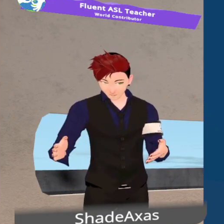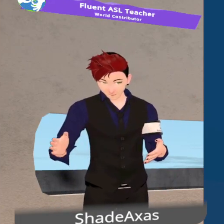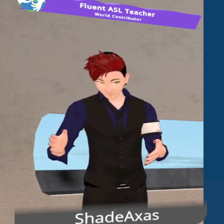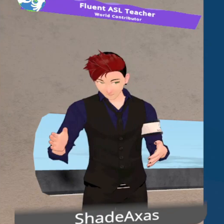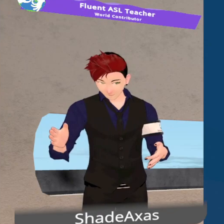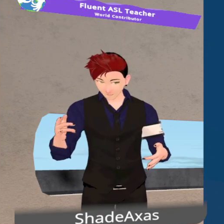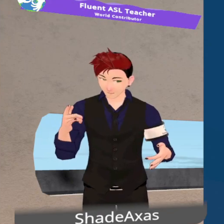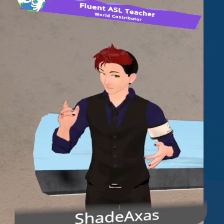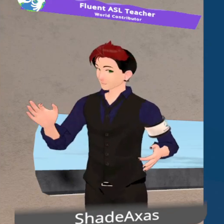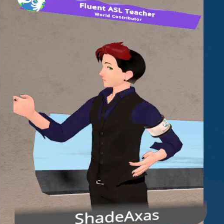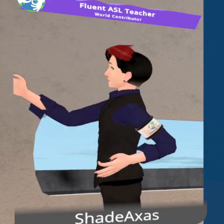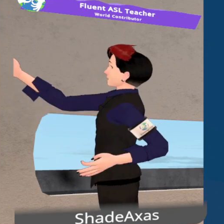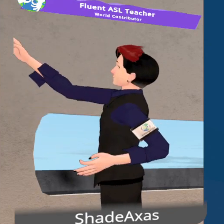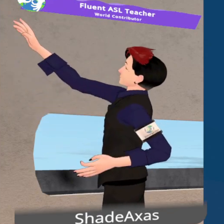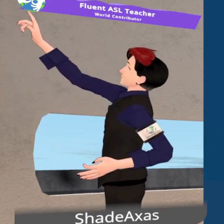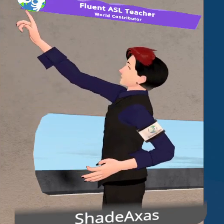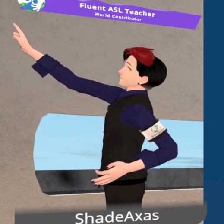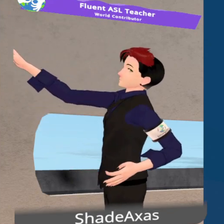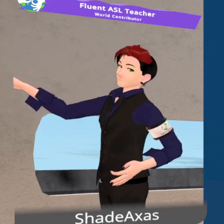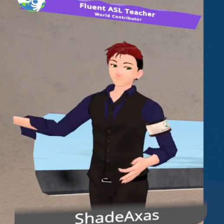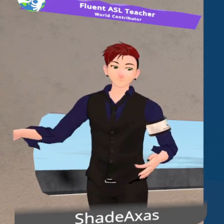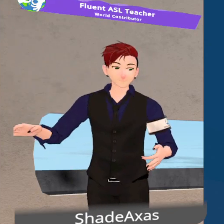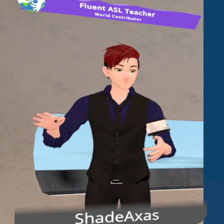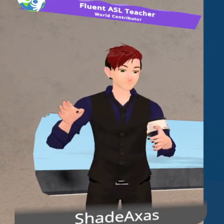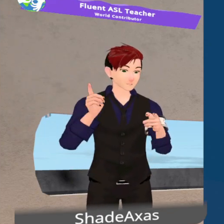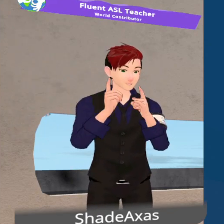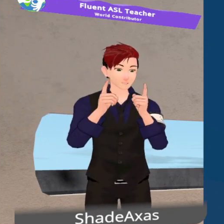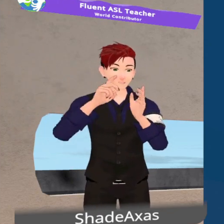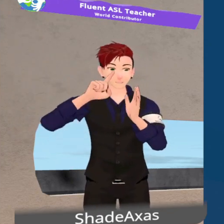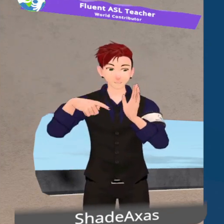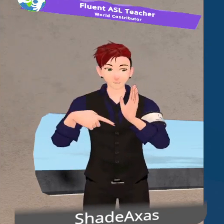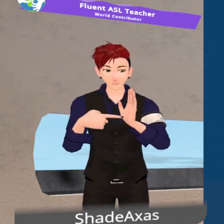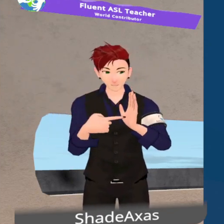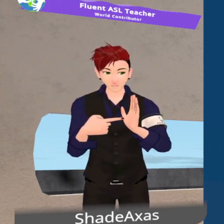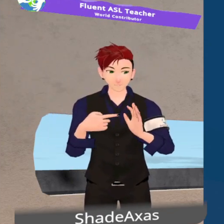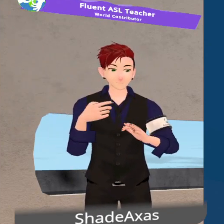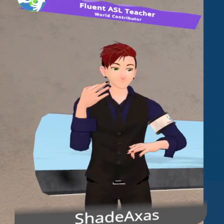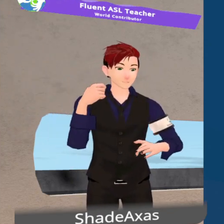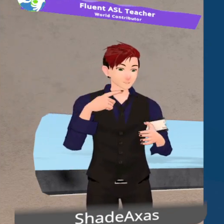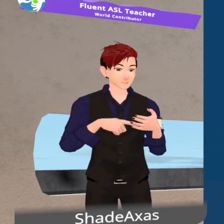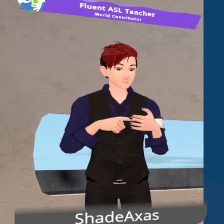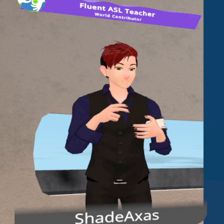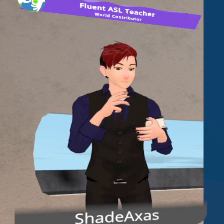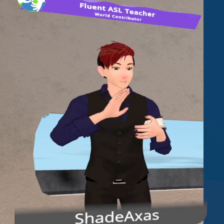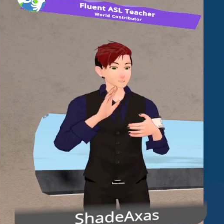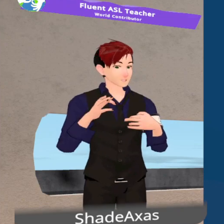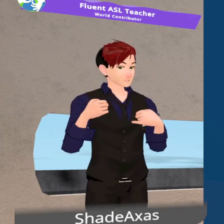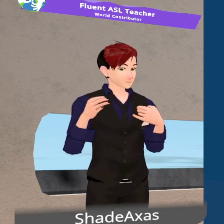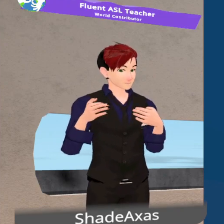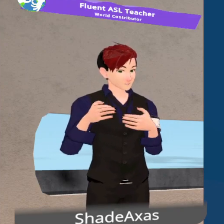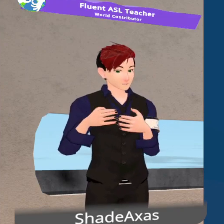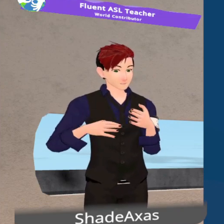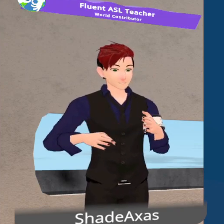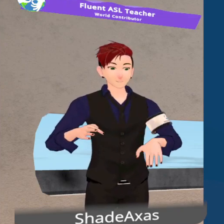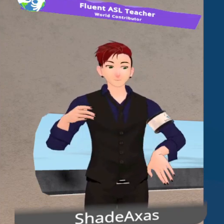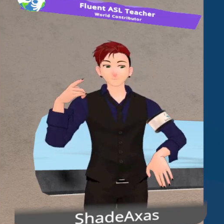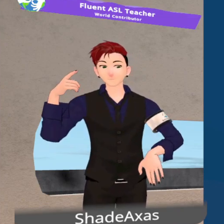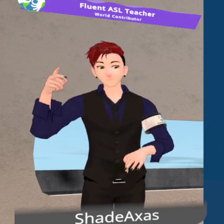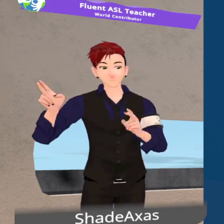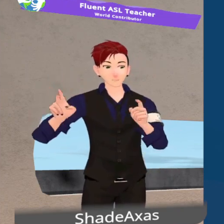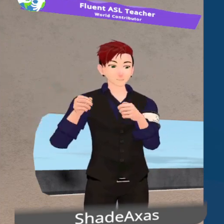Last kind of little bit, really. I think we're almost done. So the Discord roles, if you notice, I keep talking about fluent